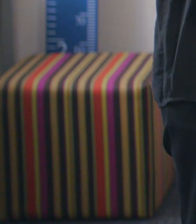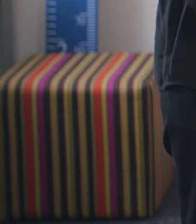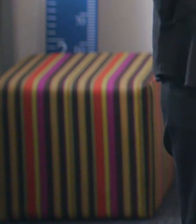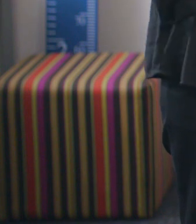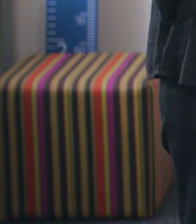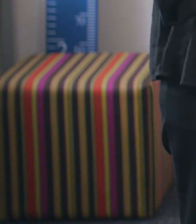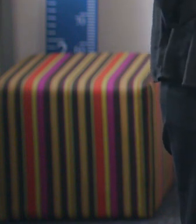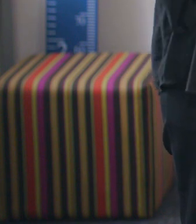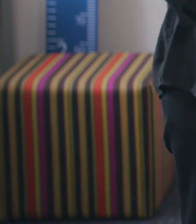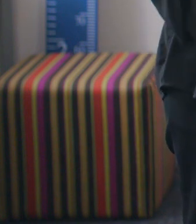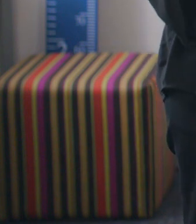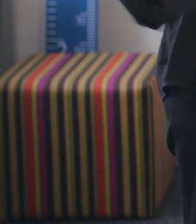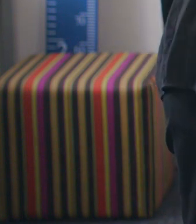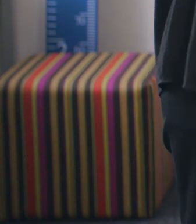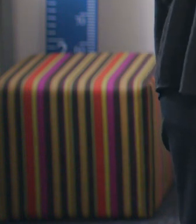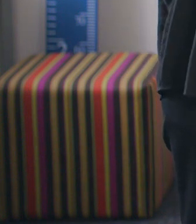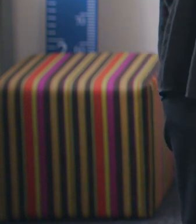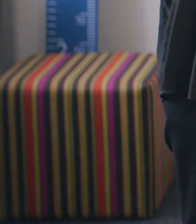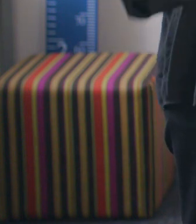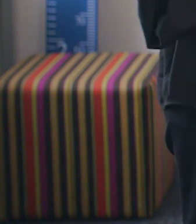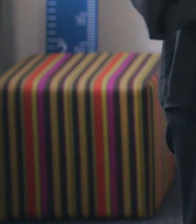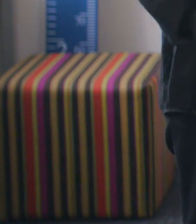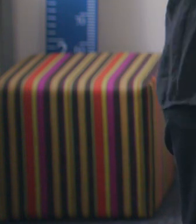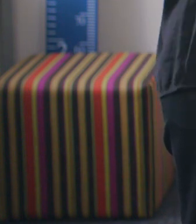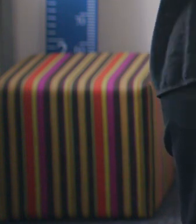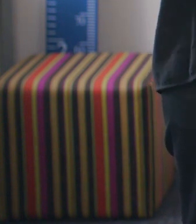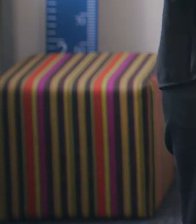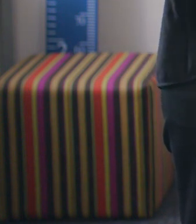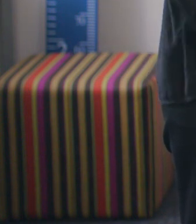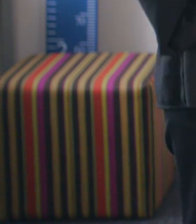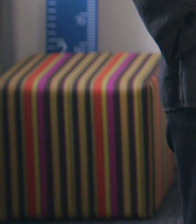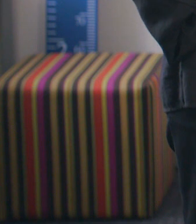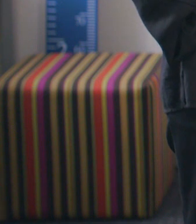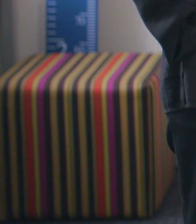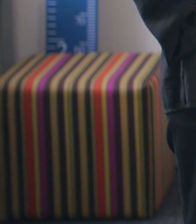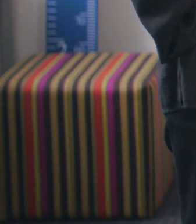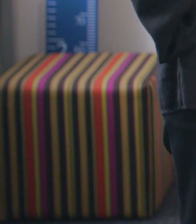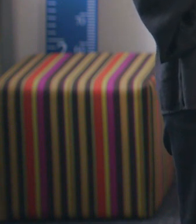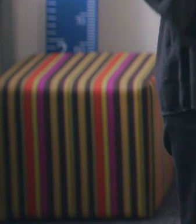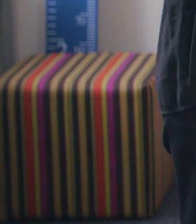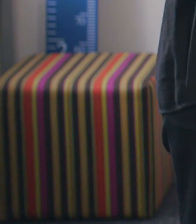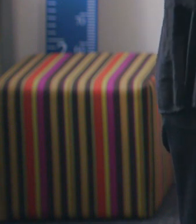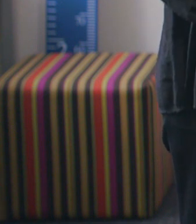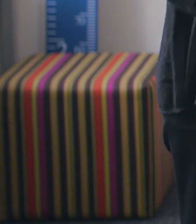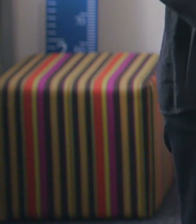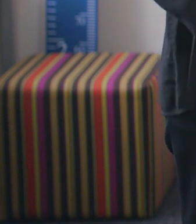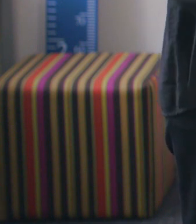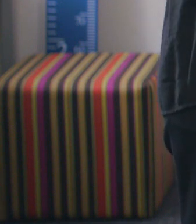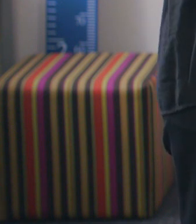comfortable spot, or even standing up. Whatever suits you. I'm going to be standing up today.